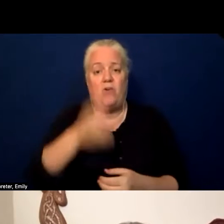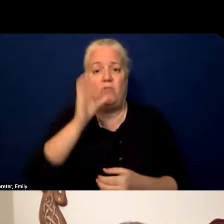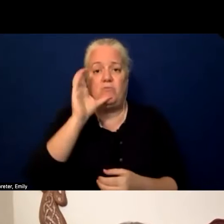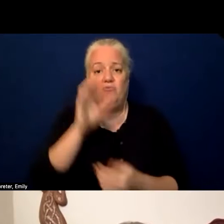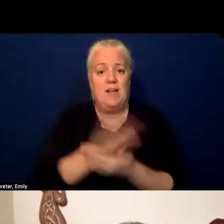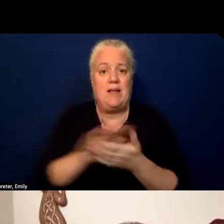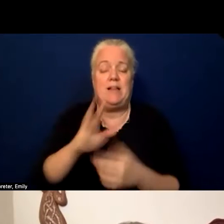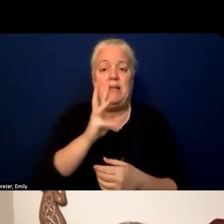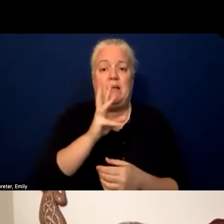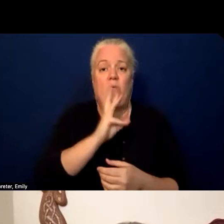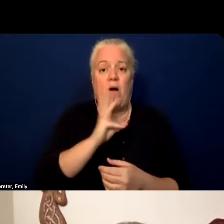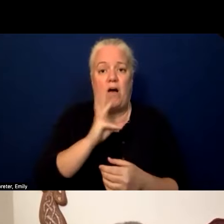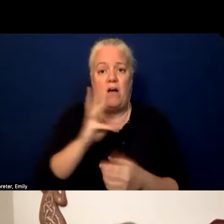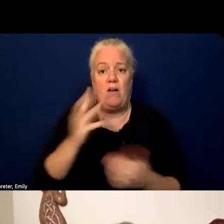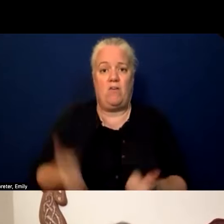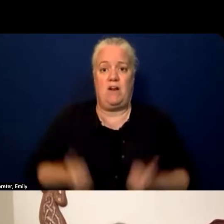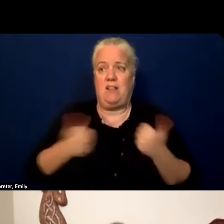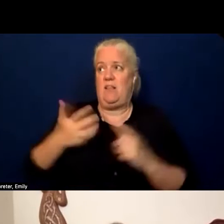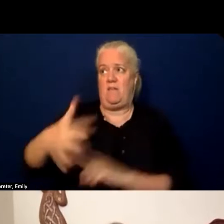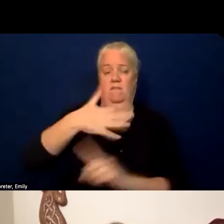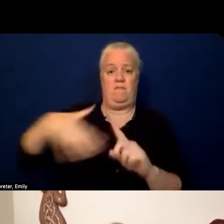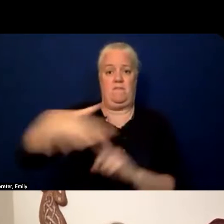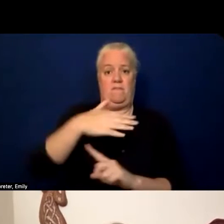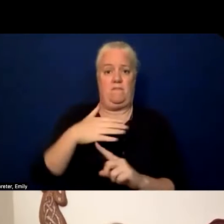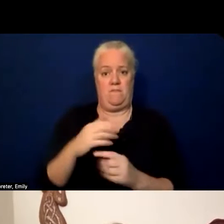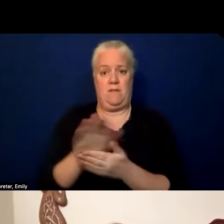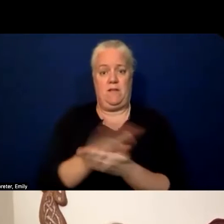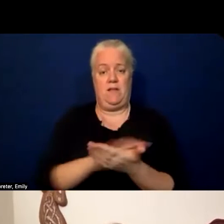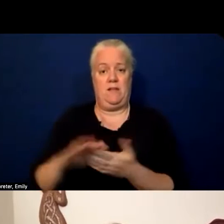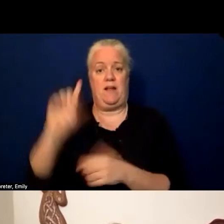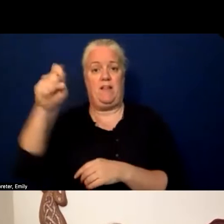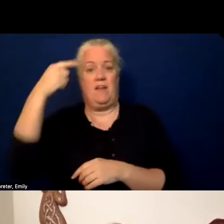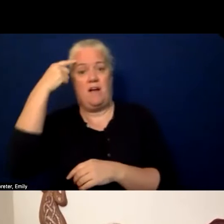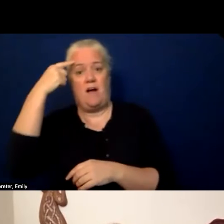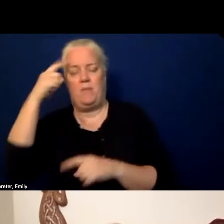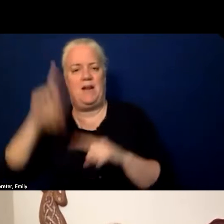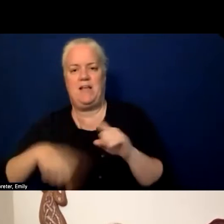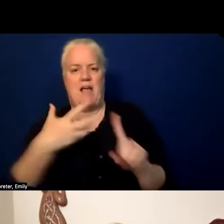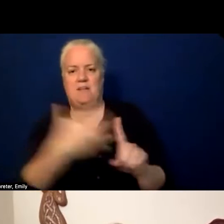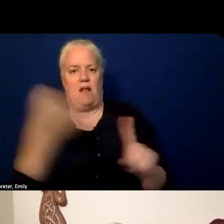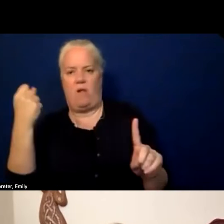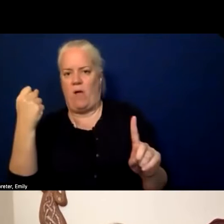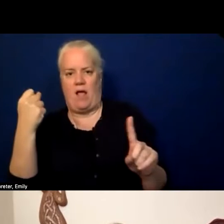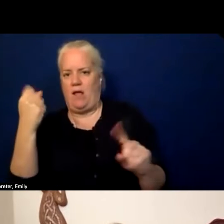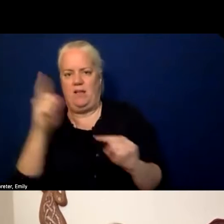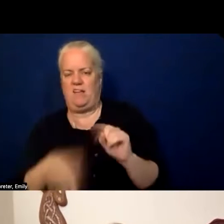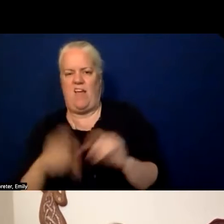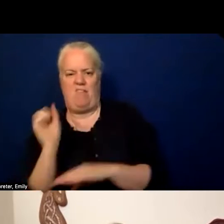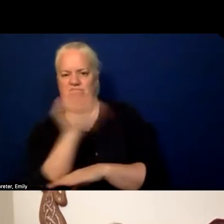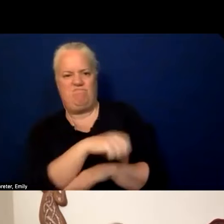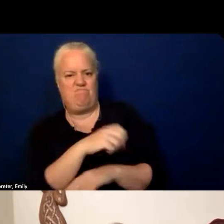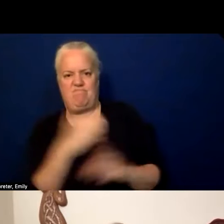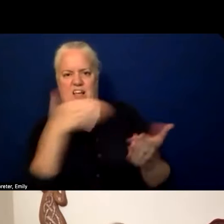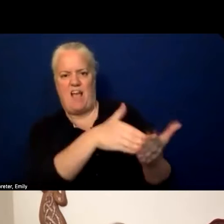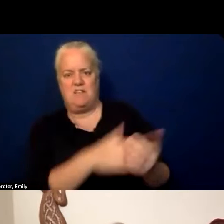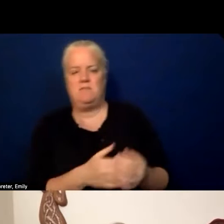government cannot either deny or infringe. And every person in New York holds these rights by virtue